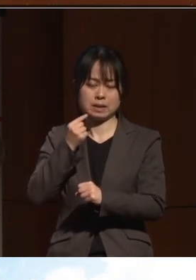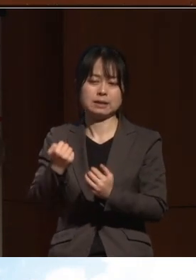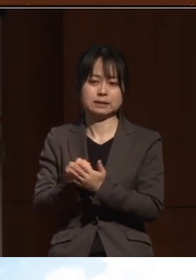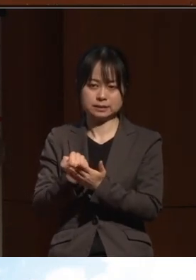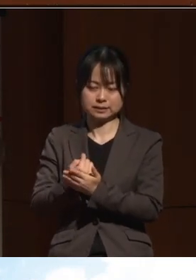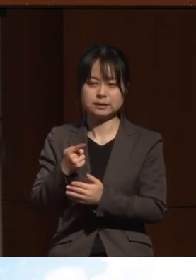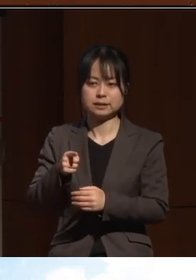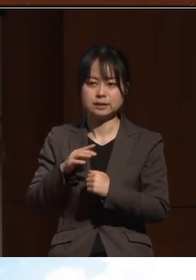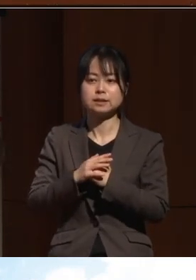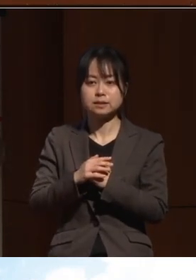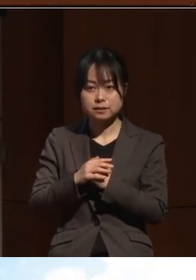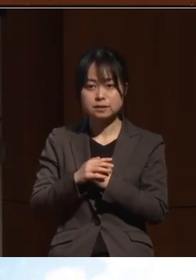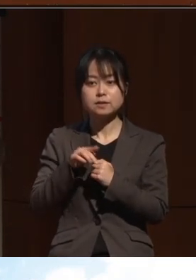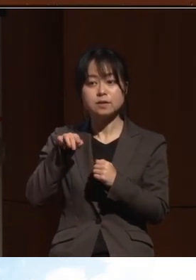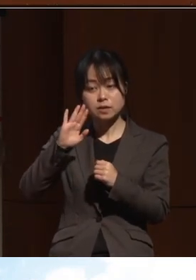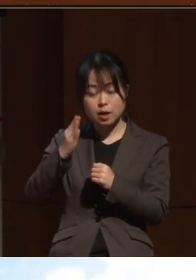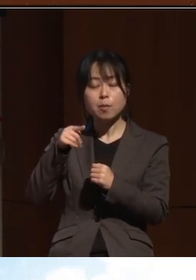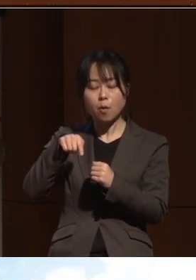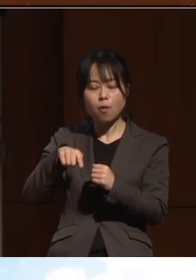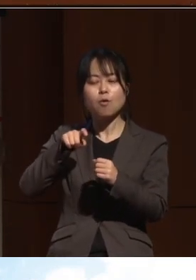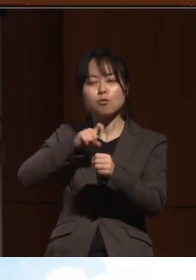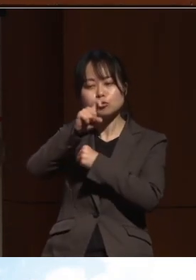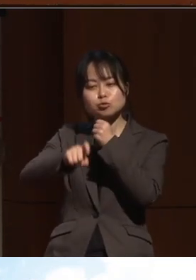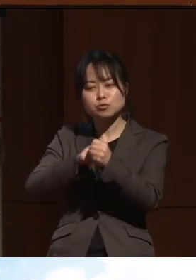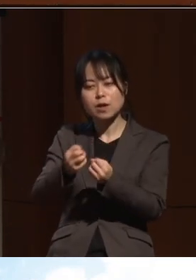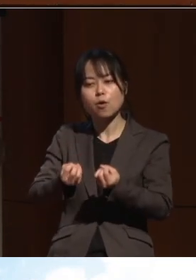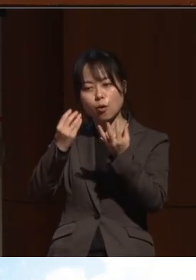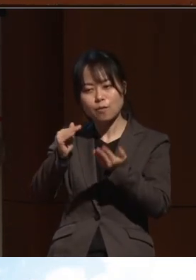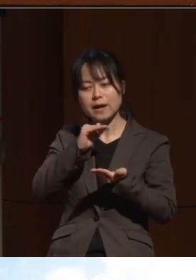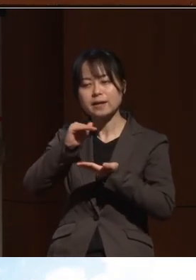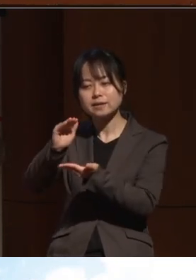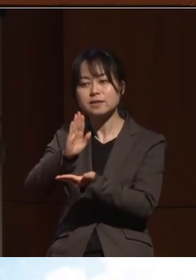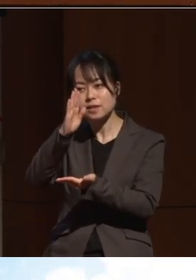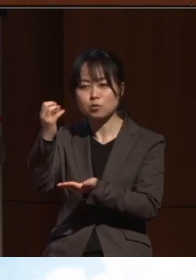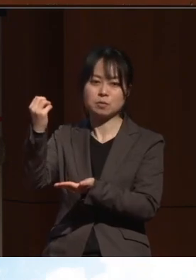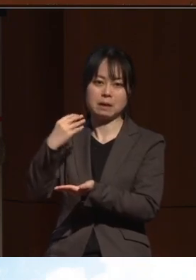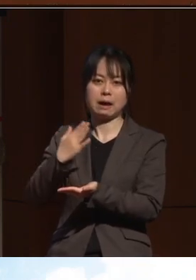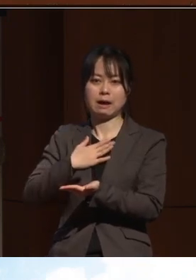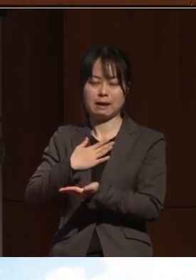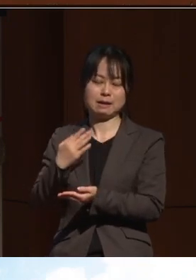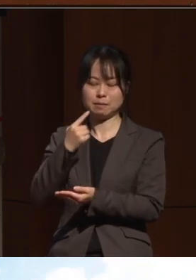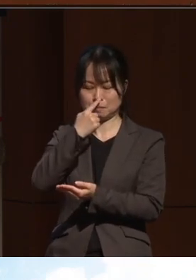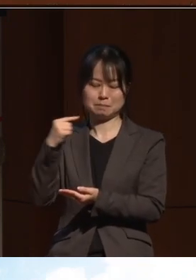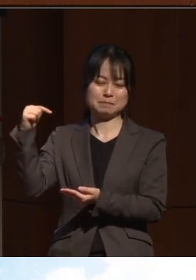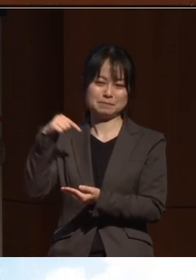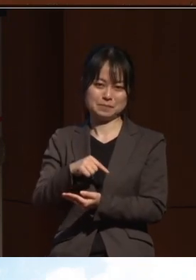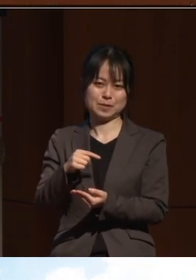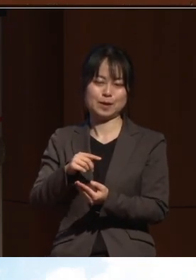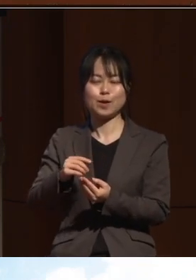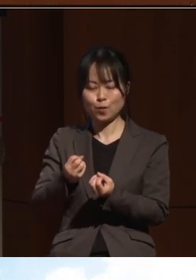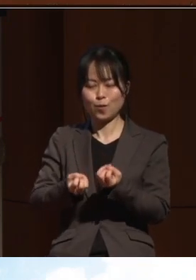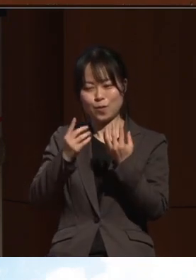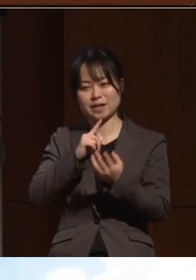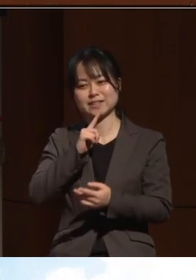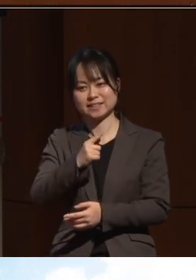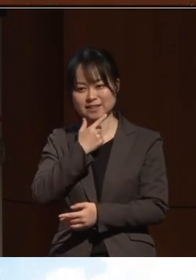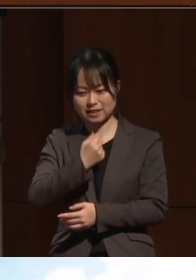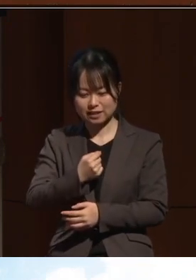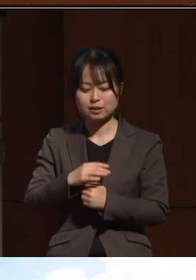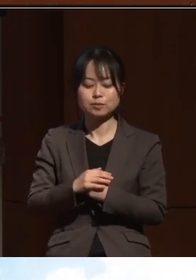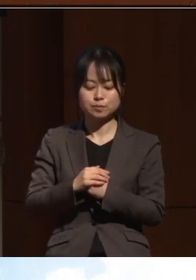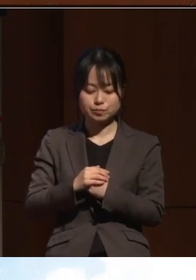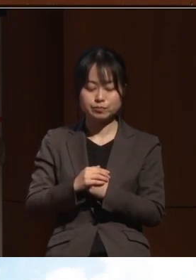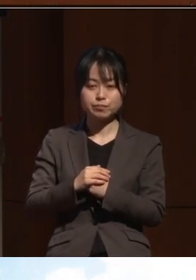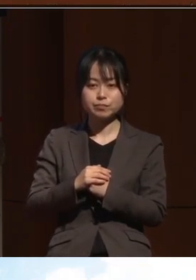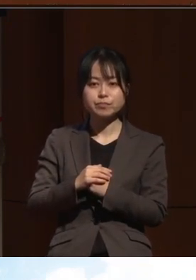anniversary. That's basically all the retrospective. I want to look a little bit about our collaborations from here and the things we have